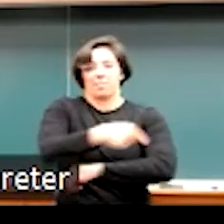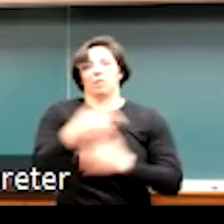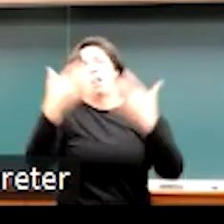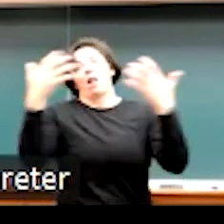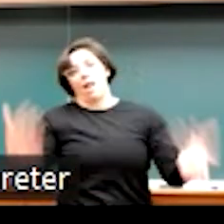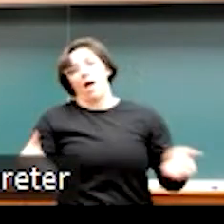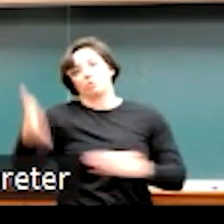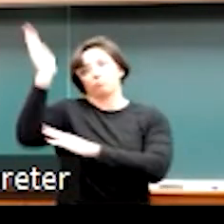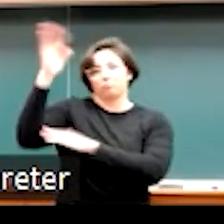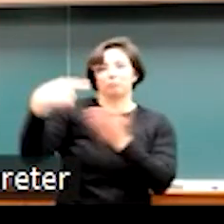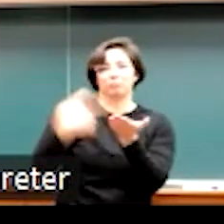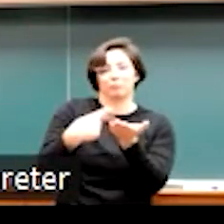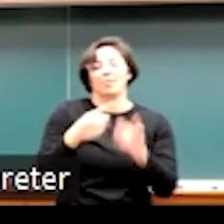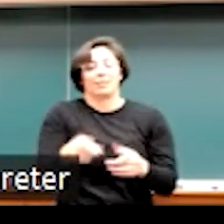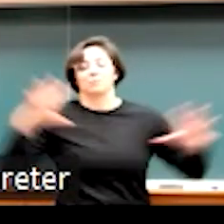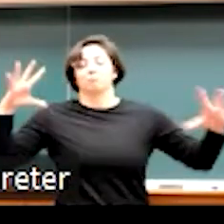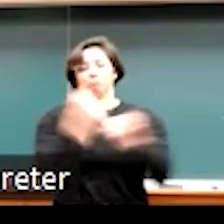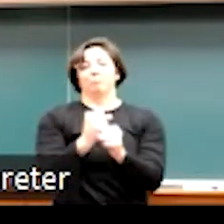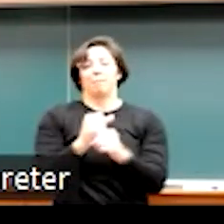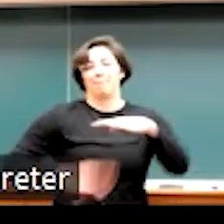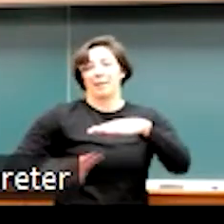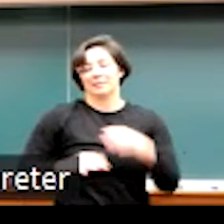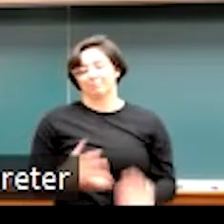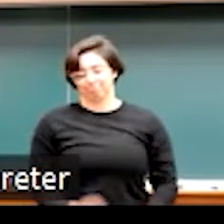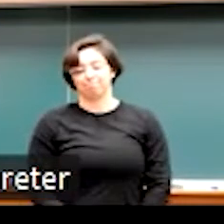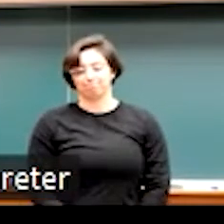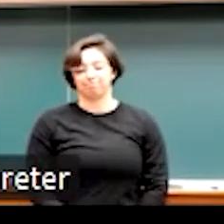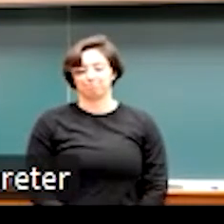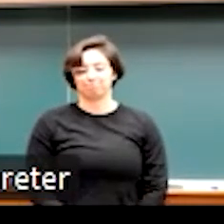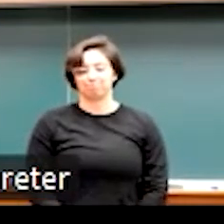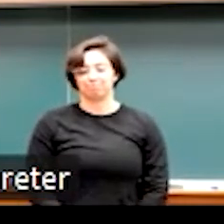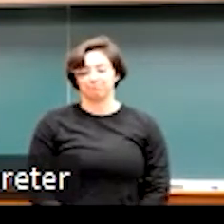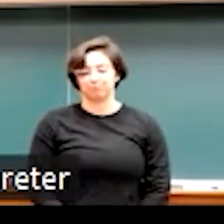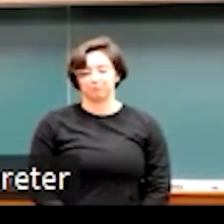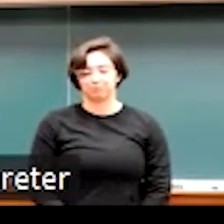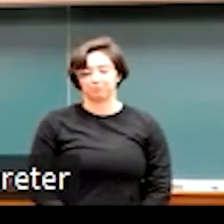a lot to present. These are the basics, and this is the main takeaway.